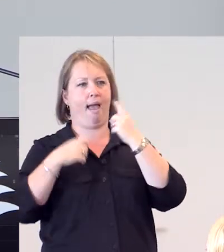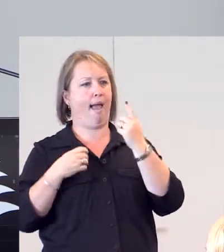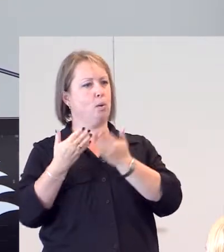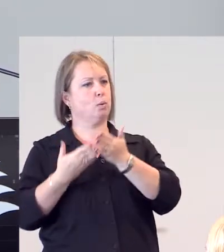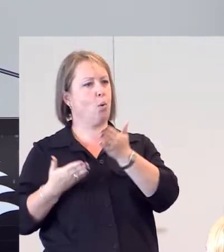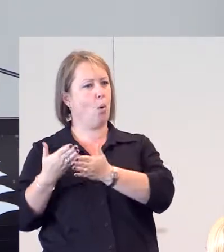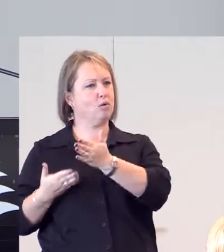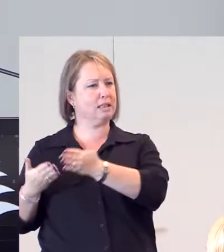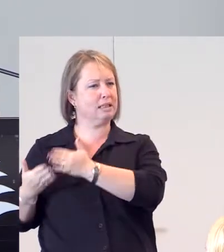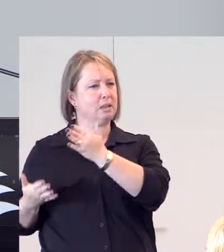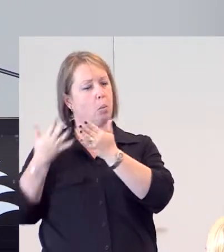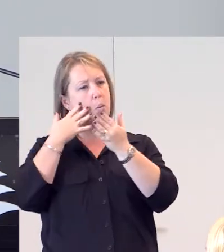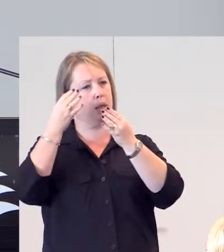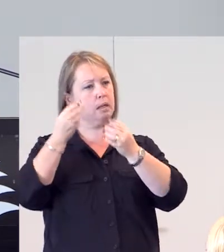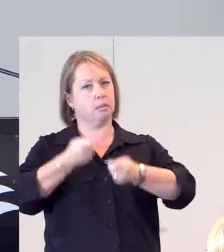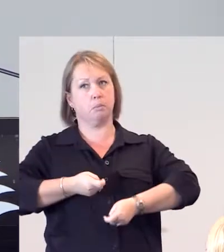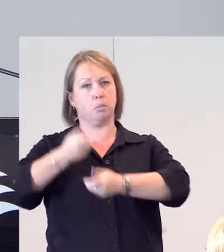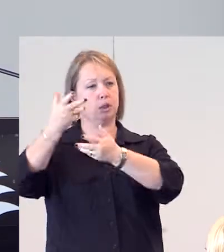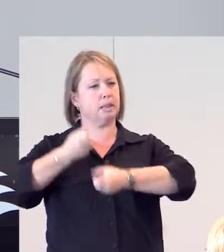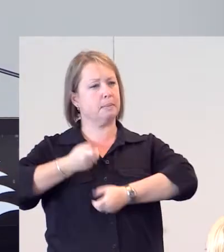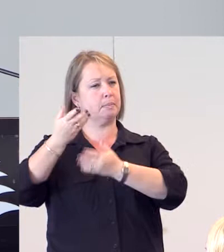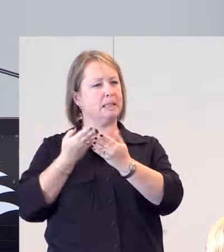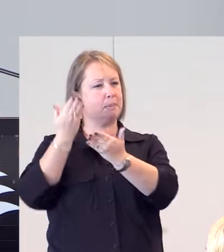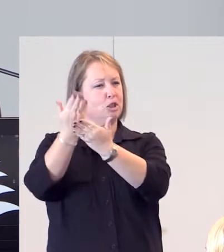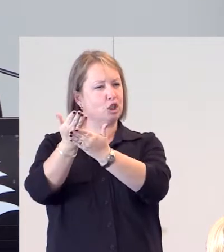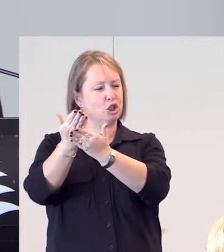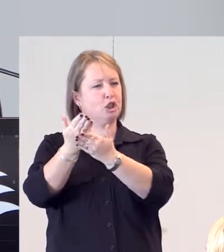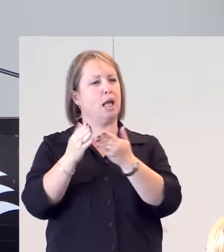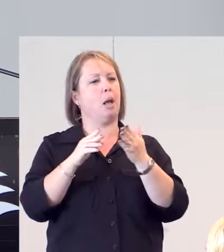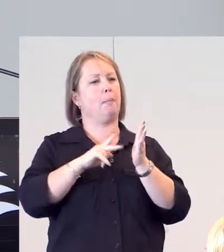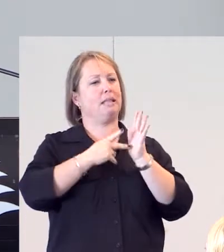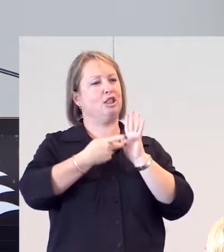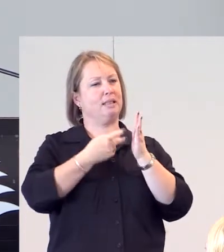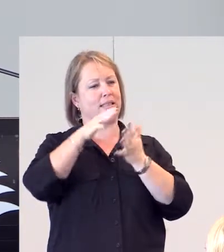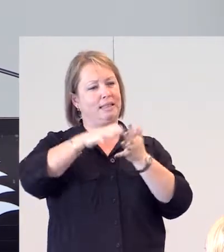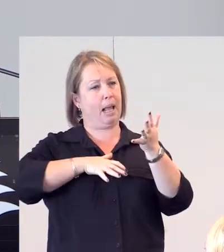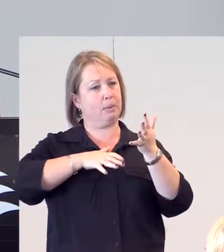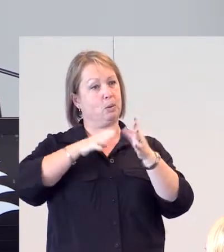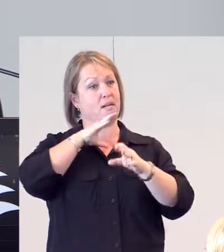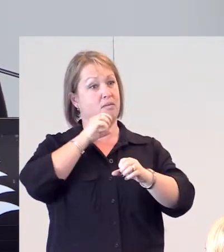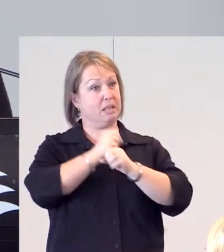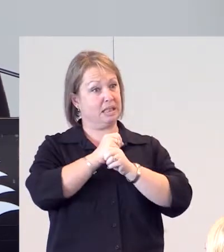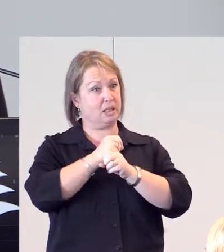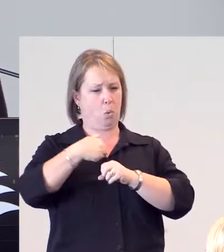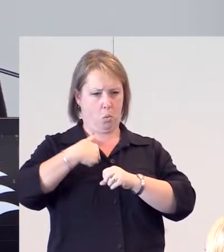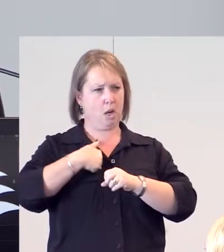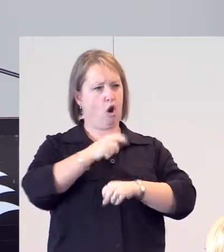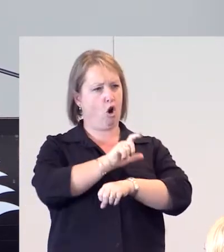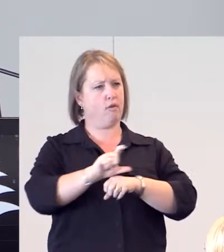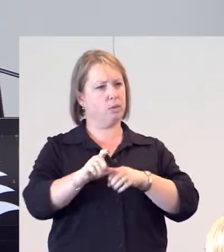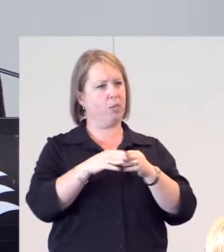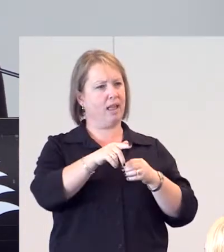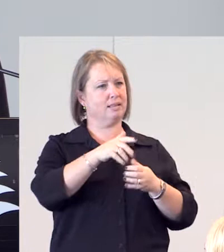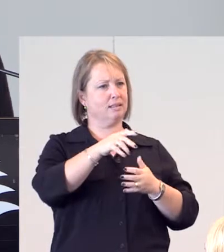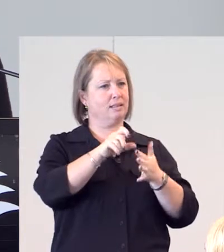do put up submissions or when we do positioning statements to government, if we own that data and we're confident in it, and it's not just coming from the